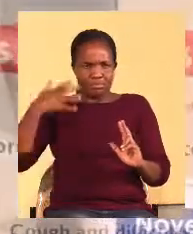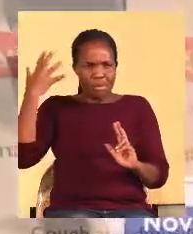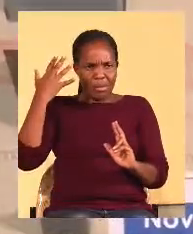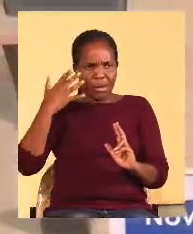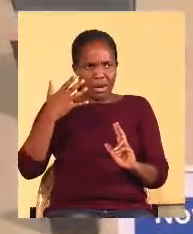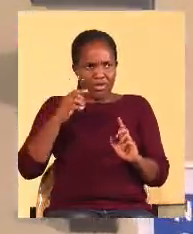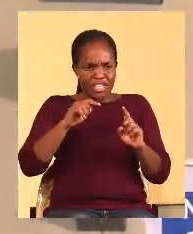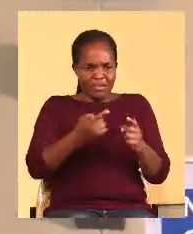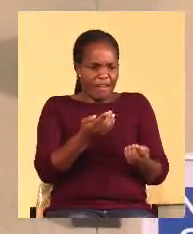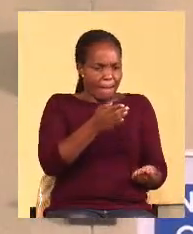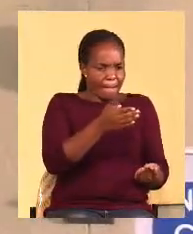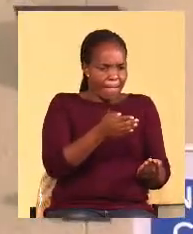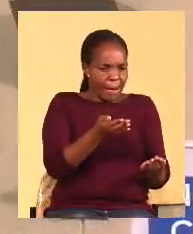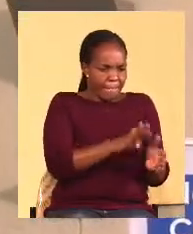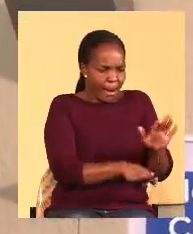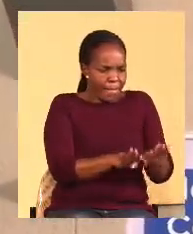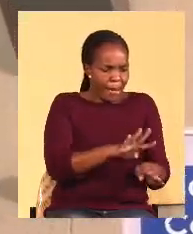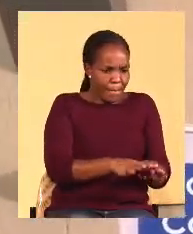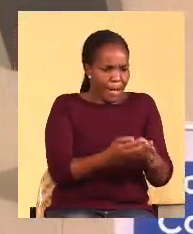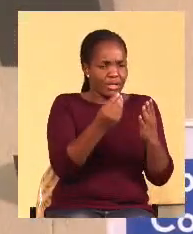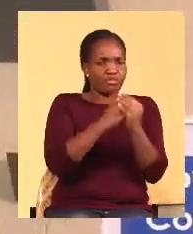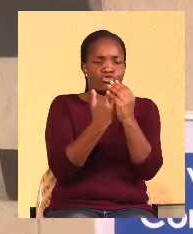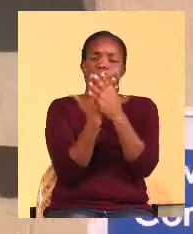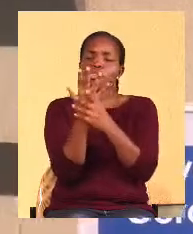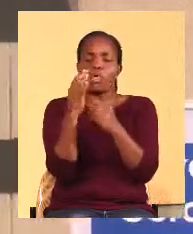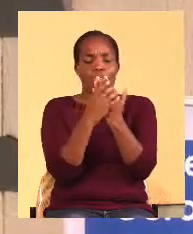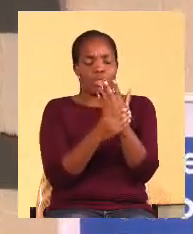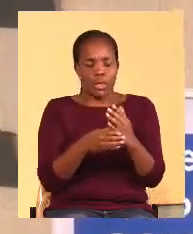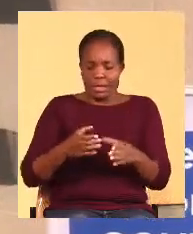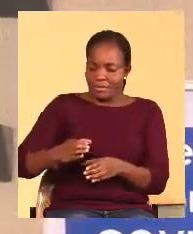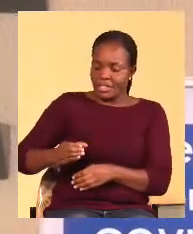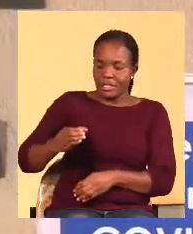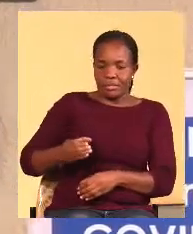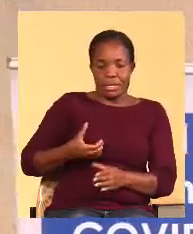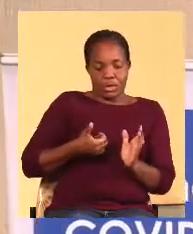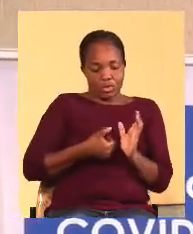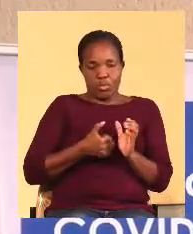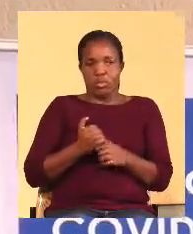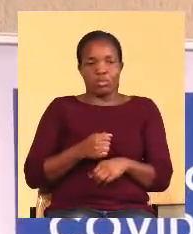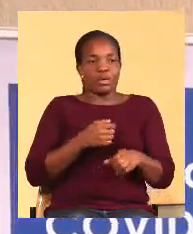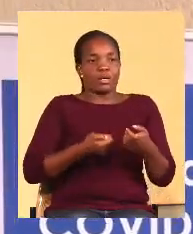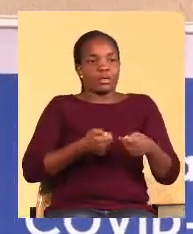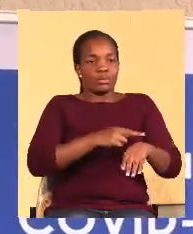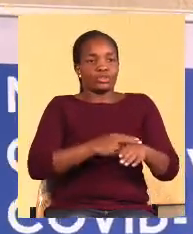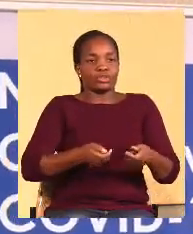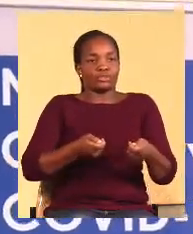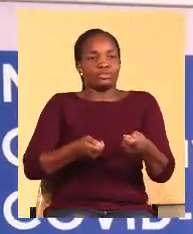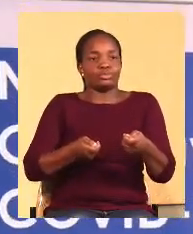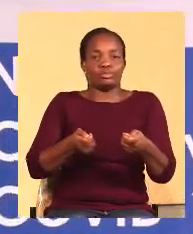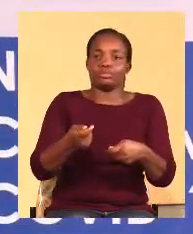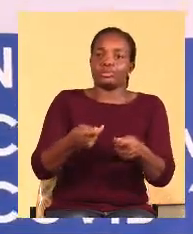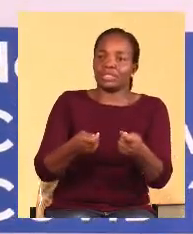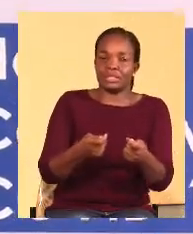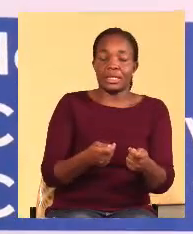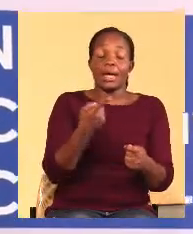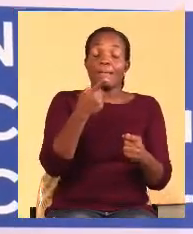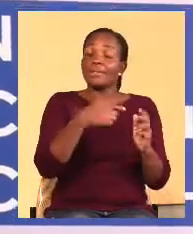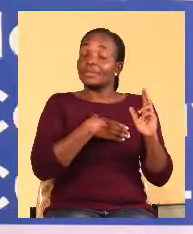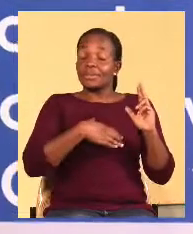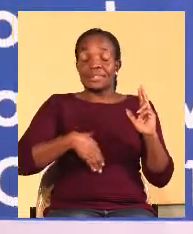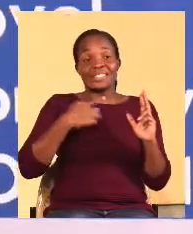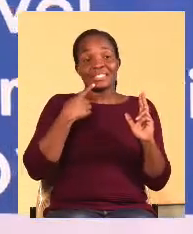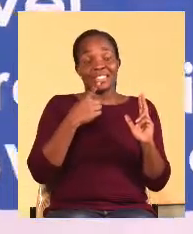packaged his goods, put on gloves and got some hand sanitizer and went on the street. But the president's speech also said regulations would be determined